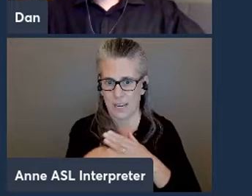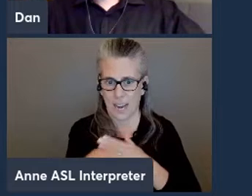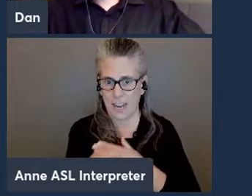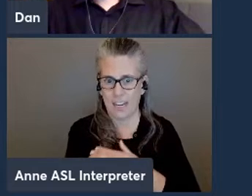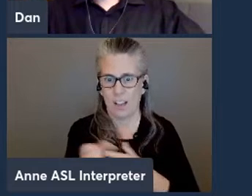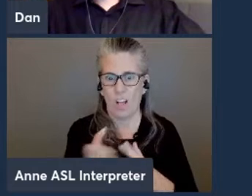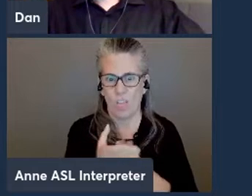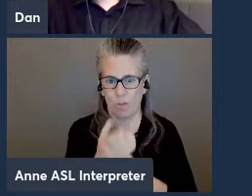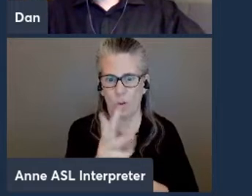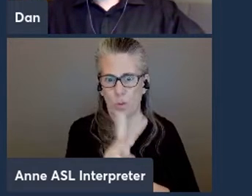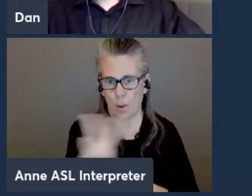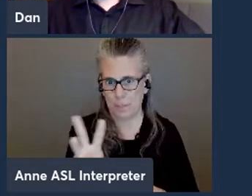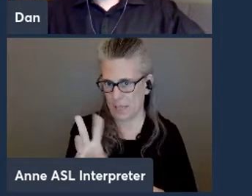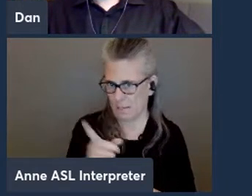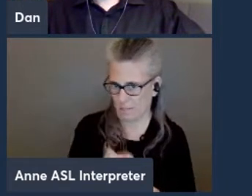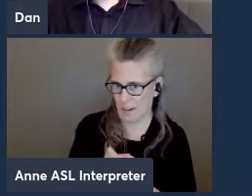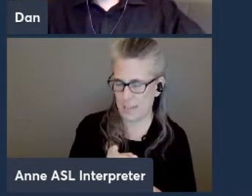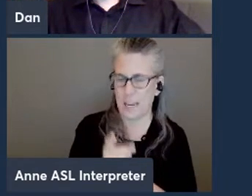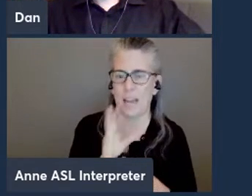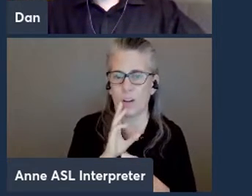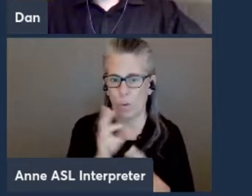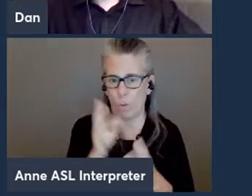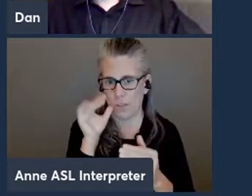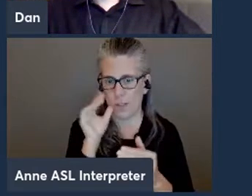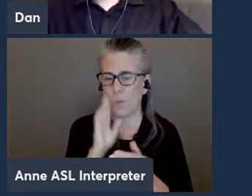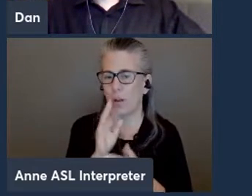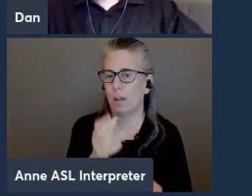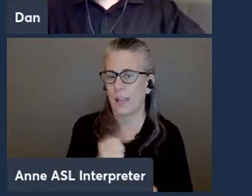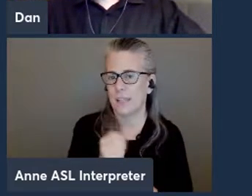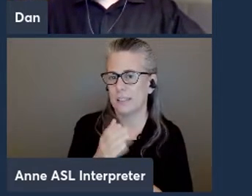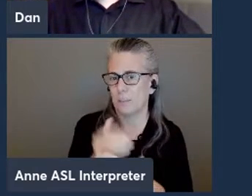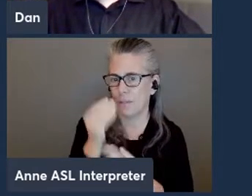get us some information coming back.